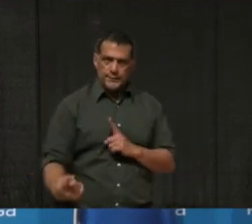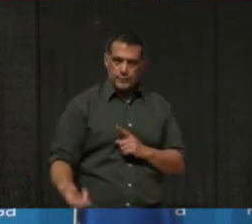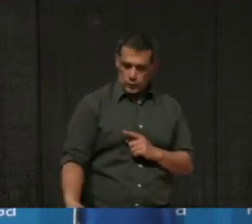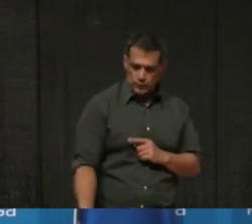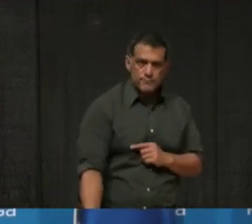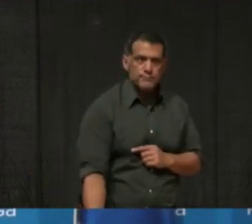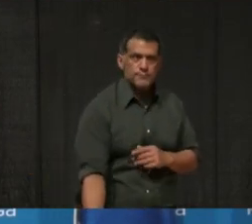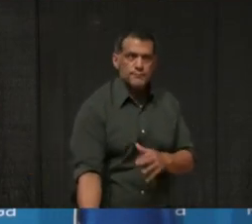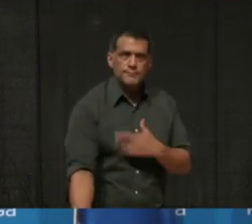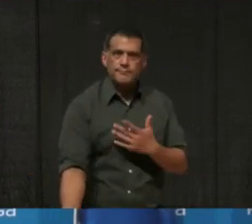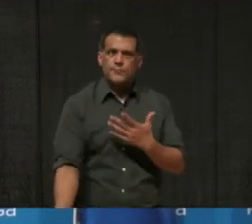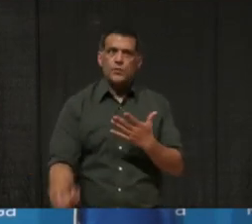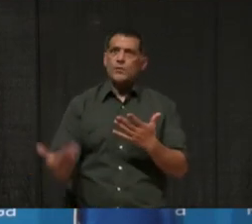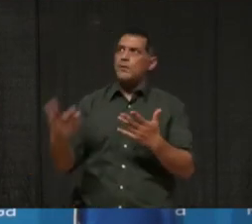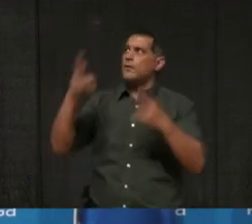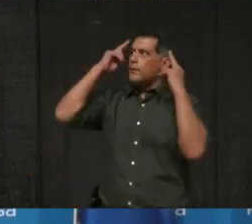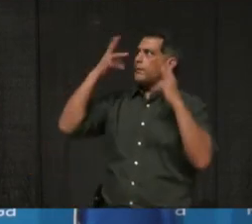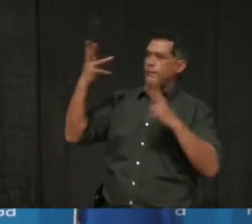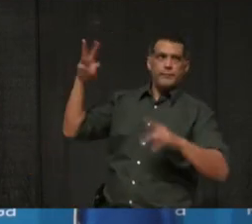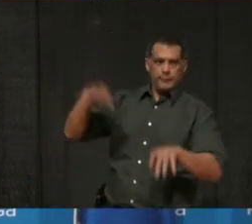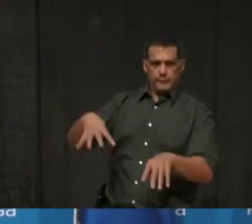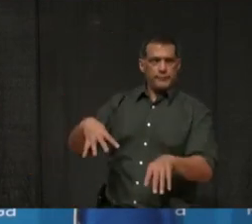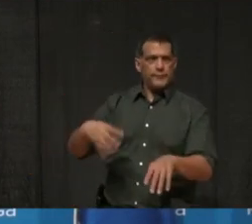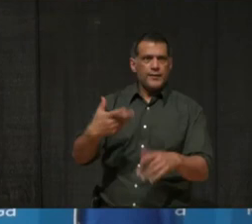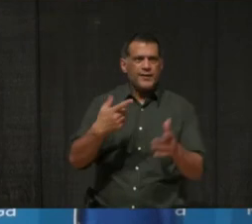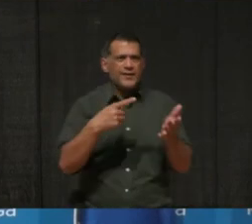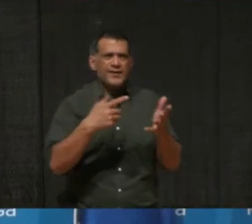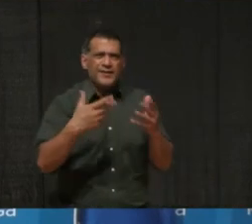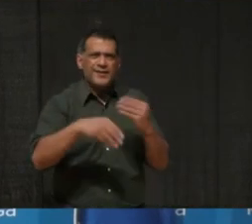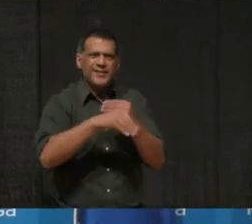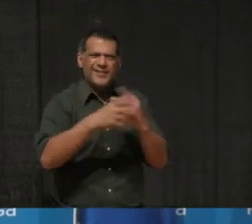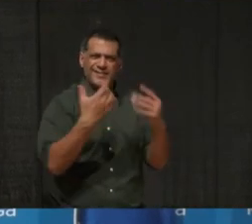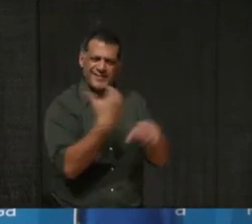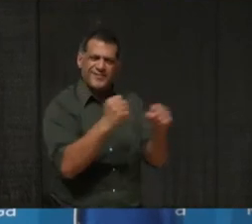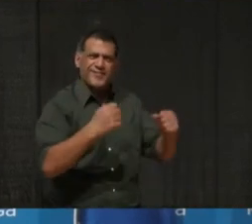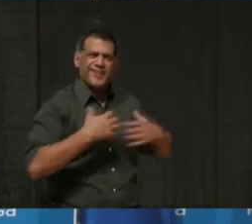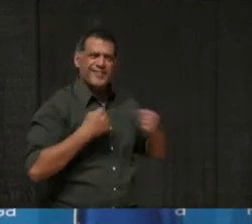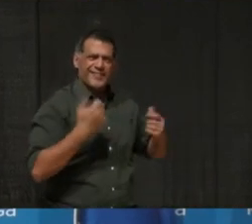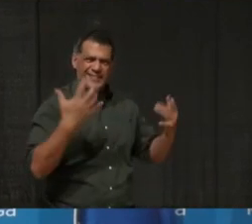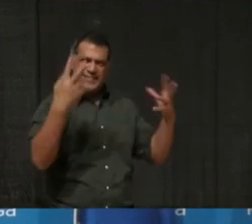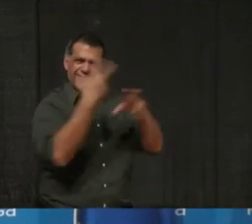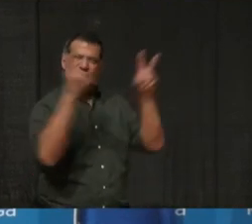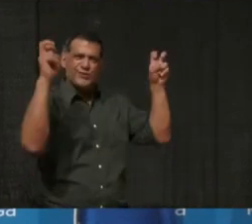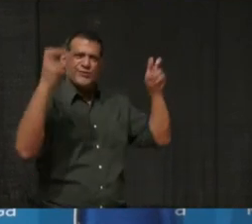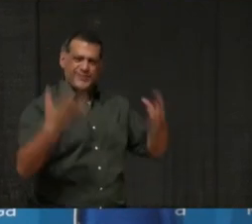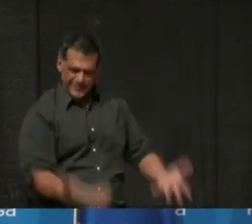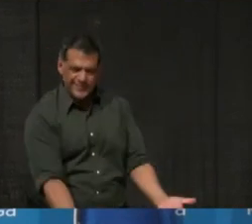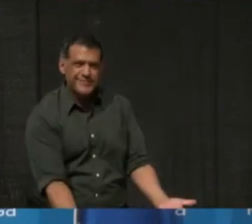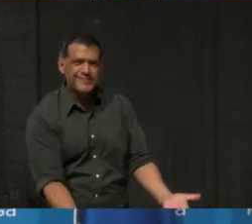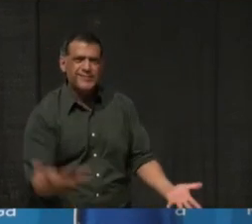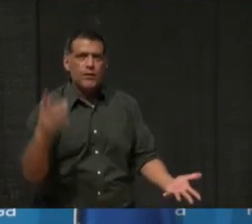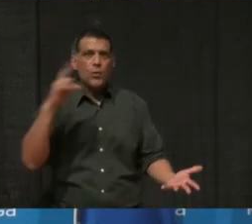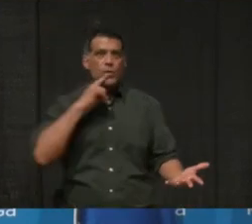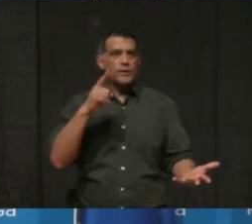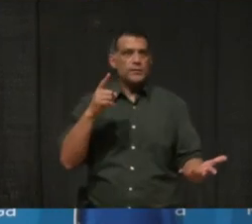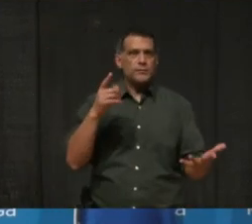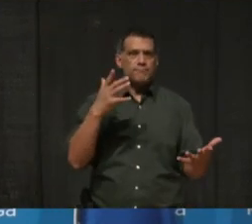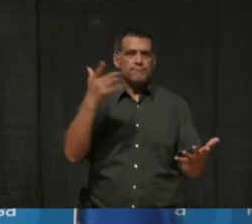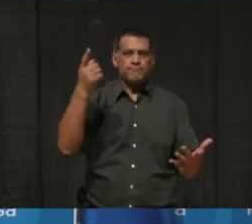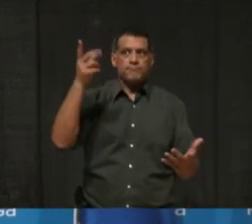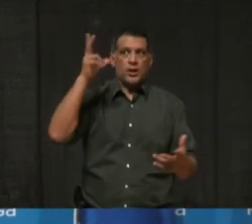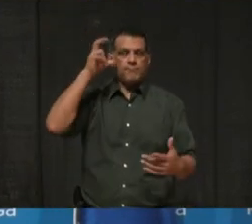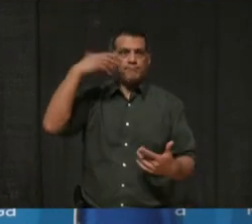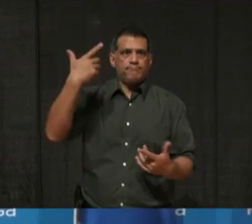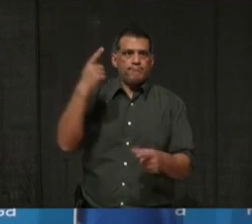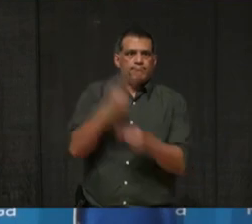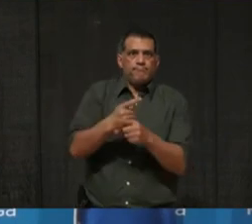groomer instead. So we saw it as a health and safety issue with respect to the animals, and we are awaiting further clarification